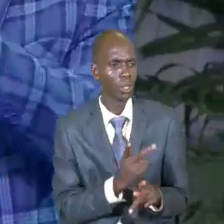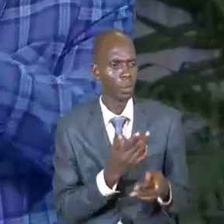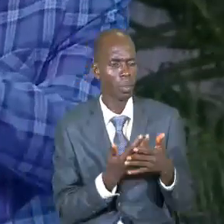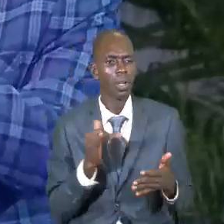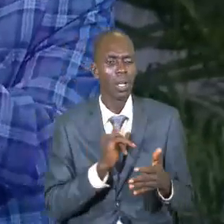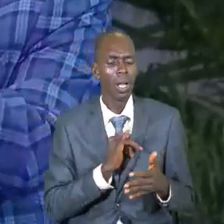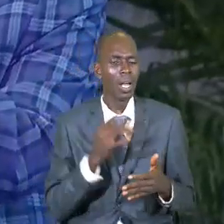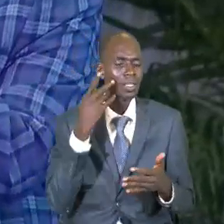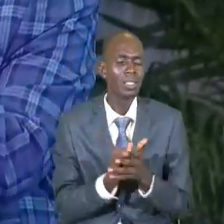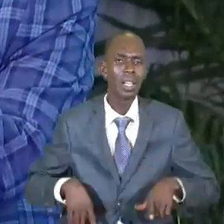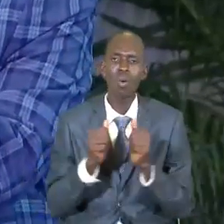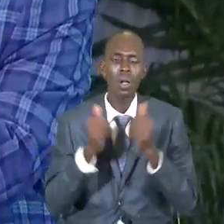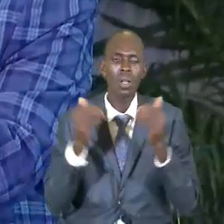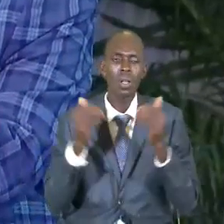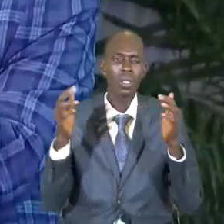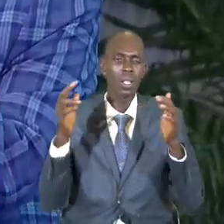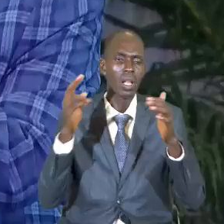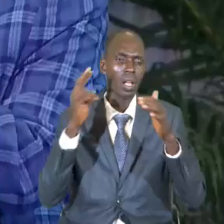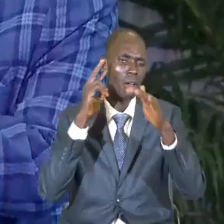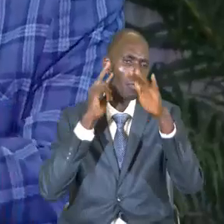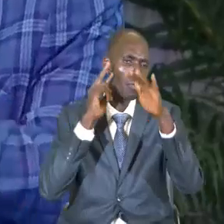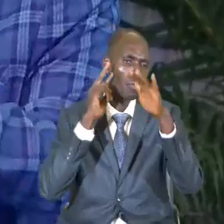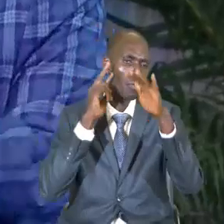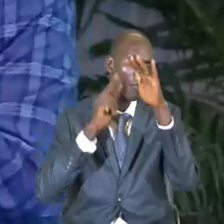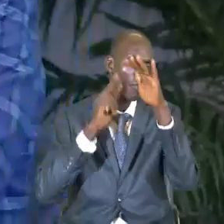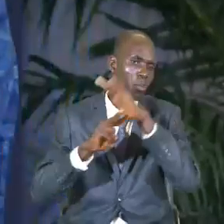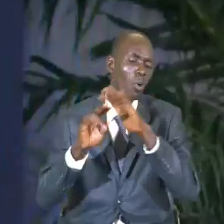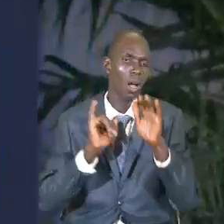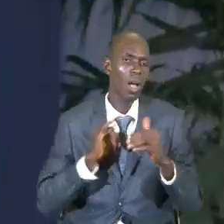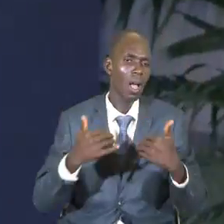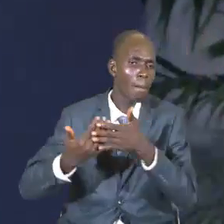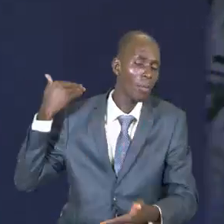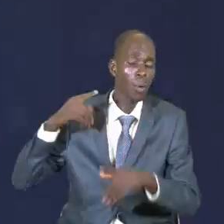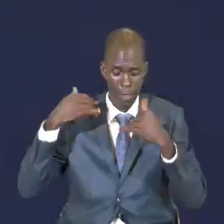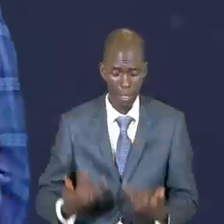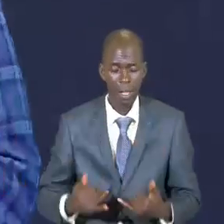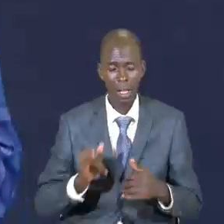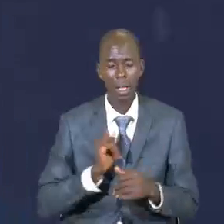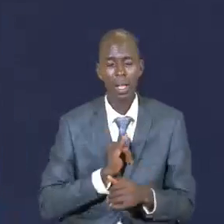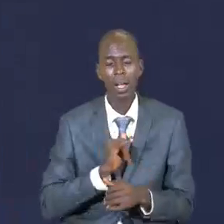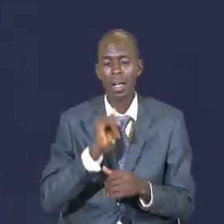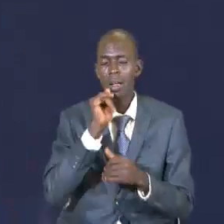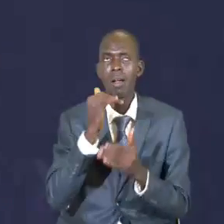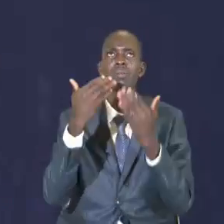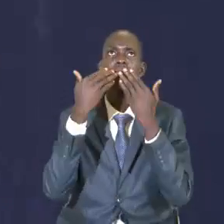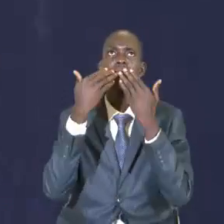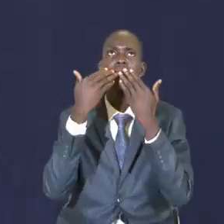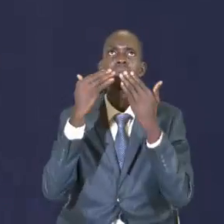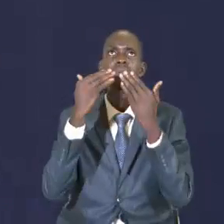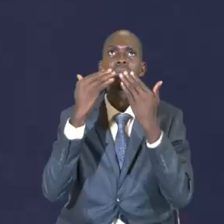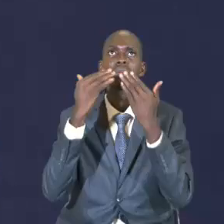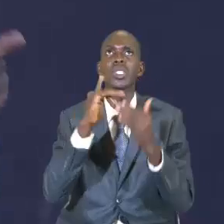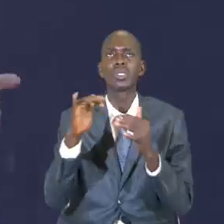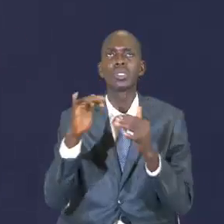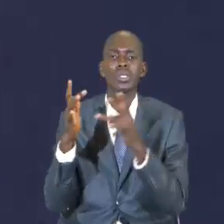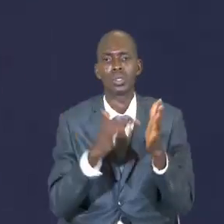But now I'm thanking Jesus Christ, my Lord, who has enabled me. For that he counted